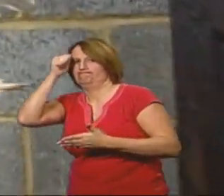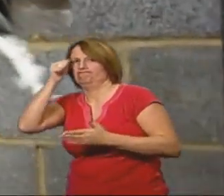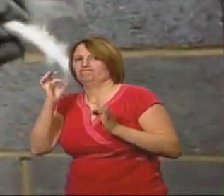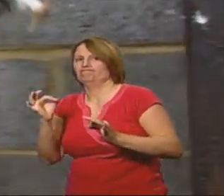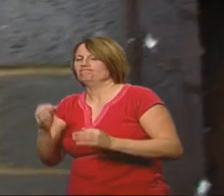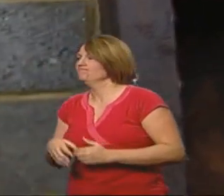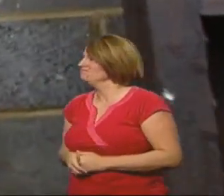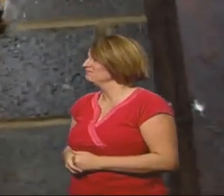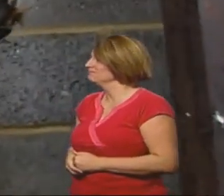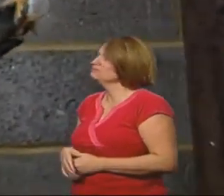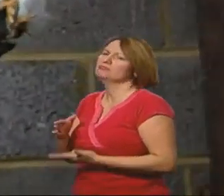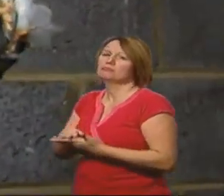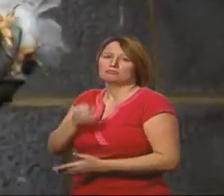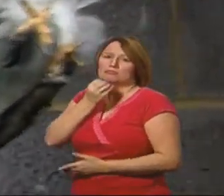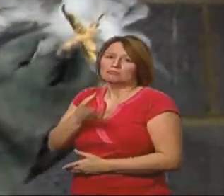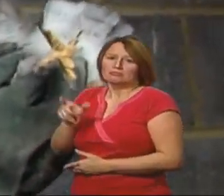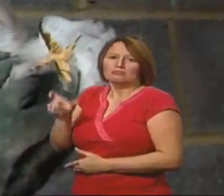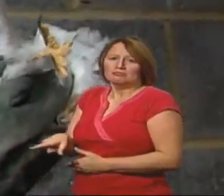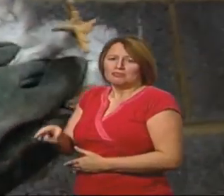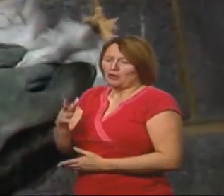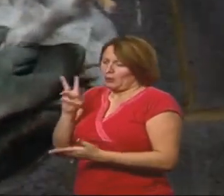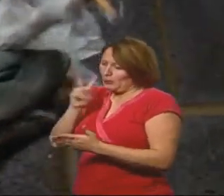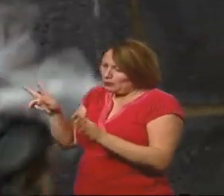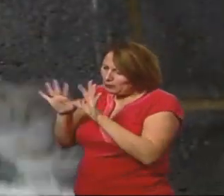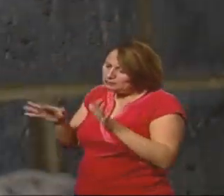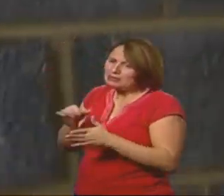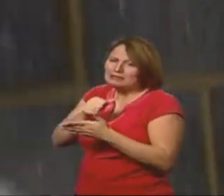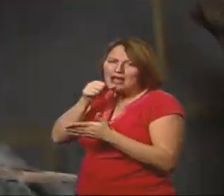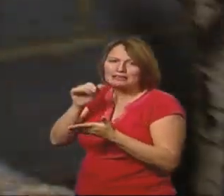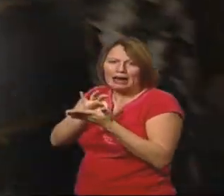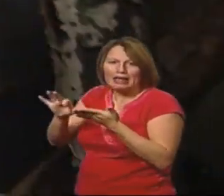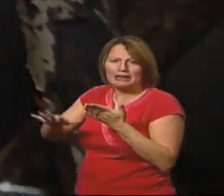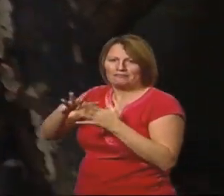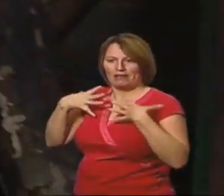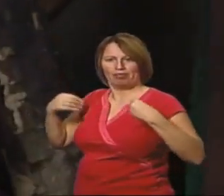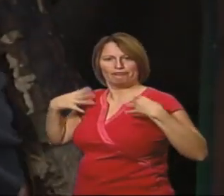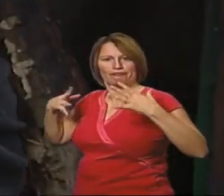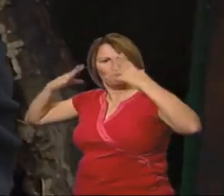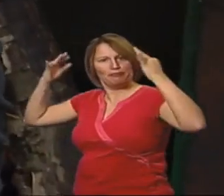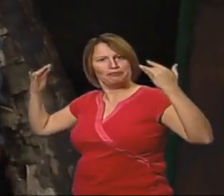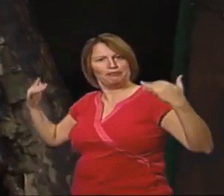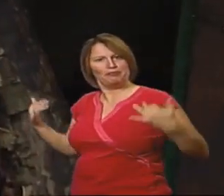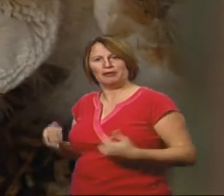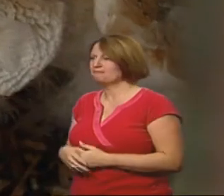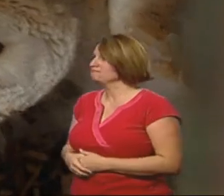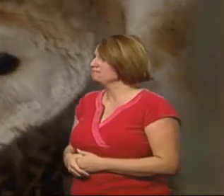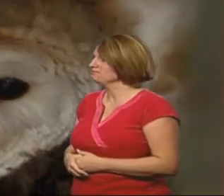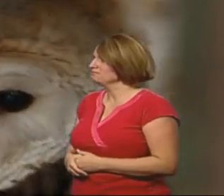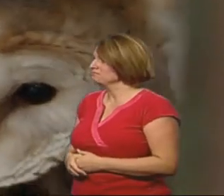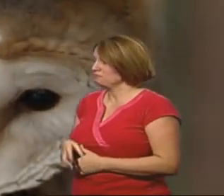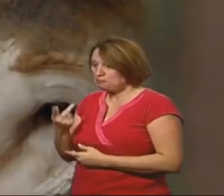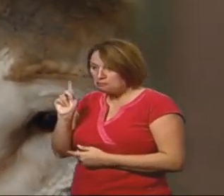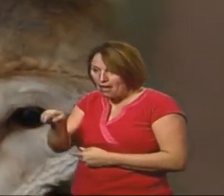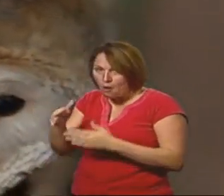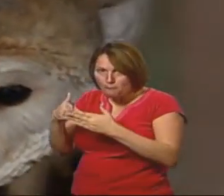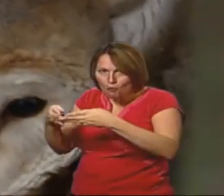very beautiful, though. Nice and clean. Very fluffy. There you go. Sit in your